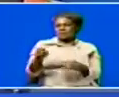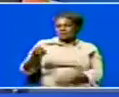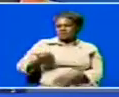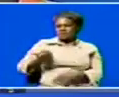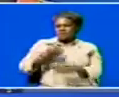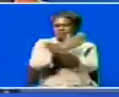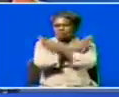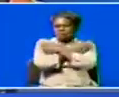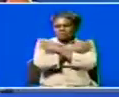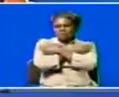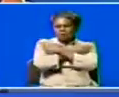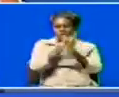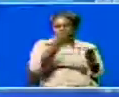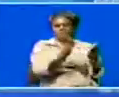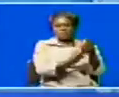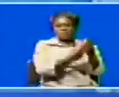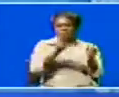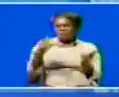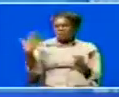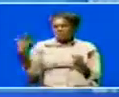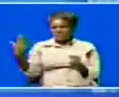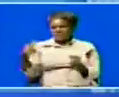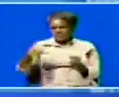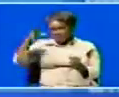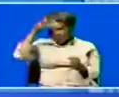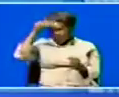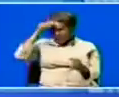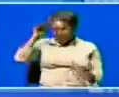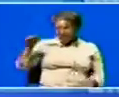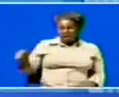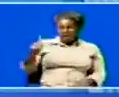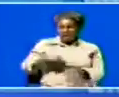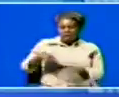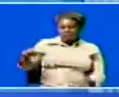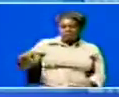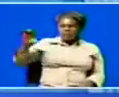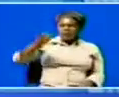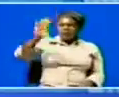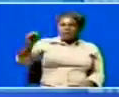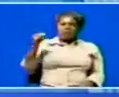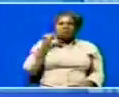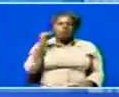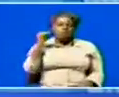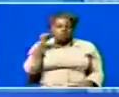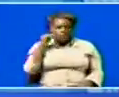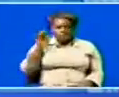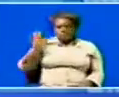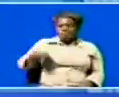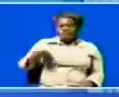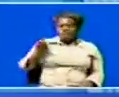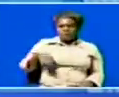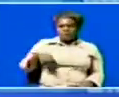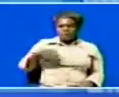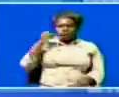friendships and female partnerships. Mm-hmm. And I think one of the things that we learn very early growing up in African homes is that women do